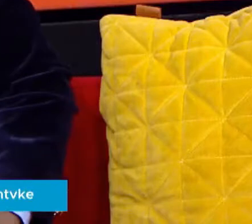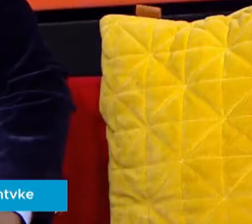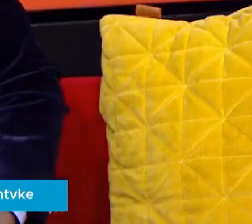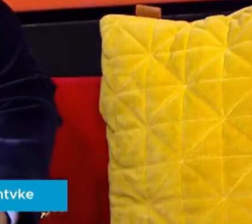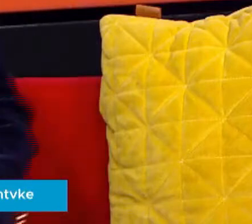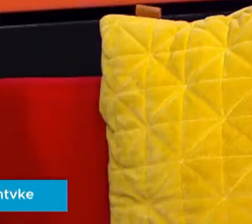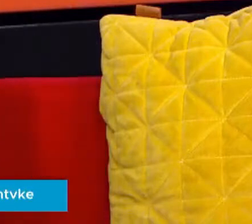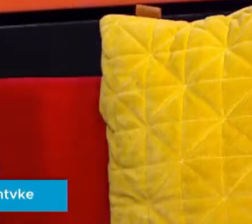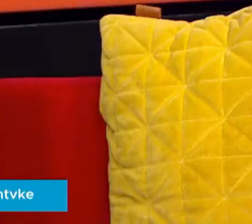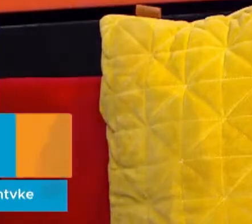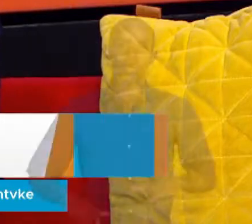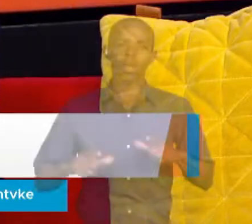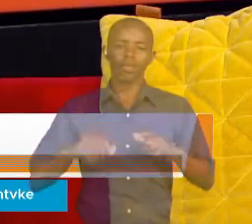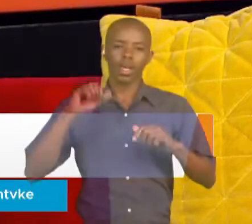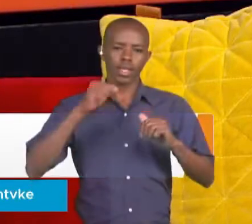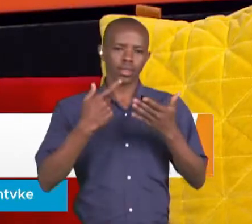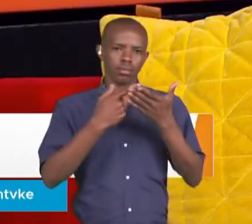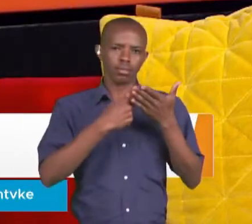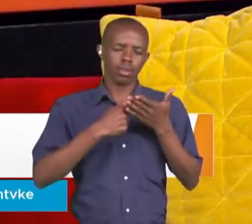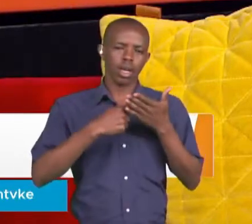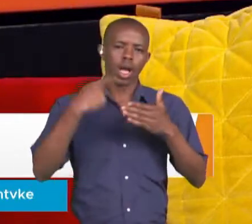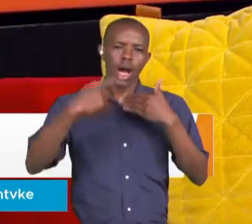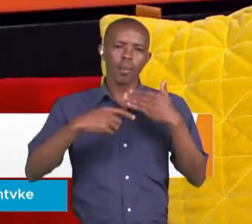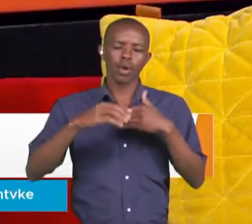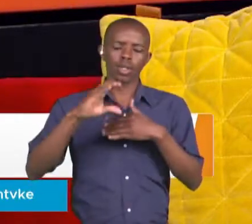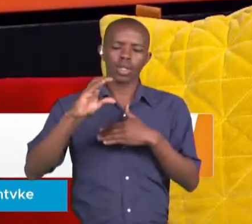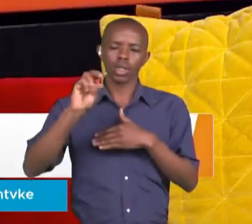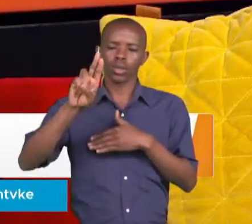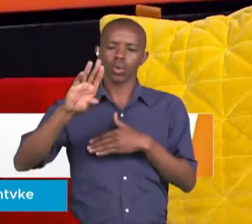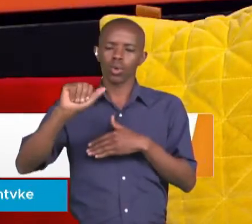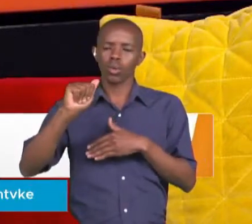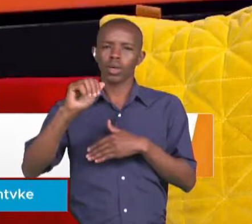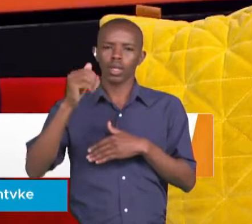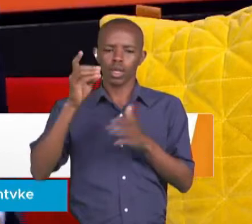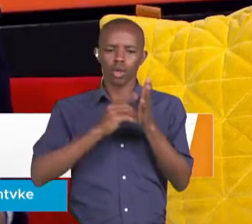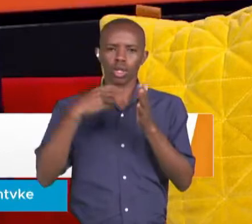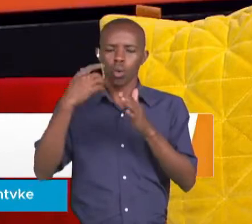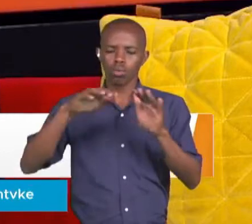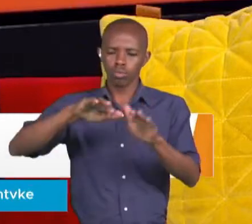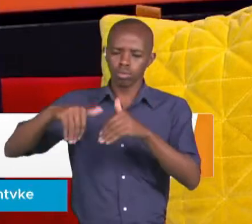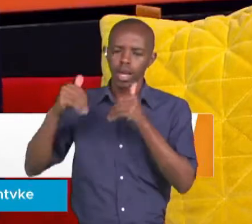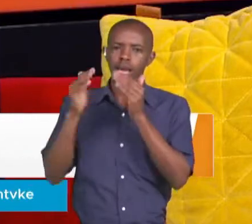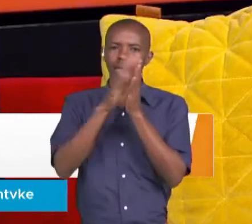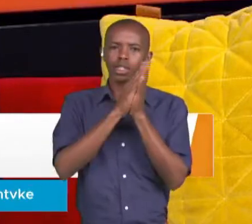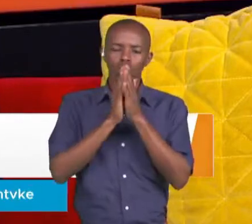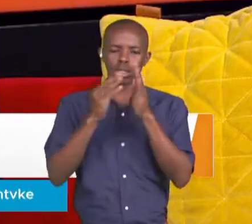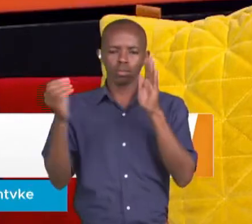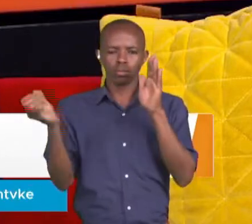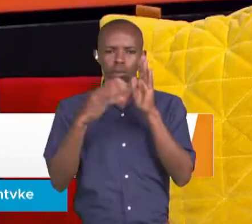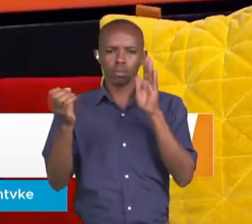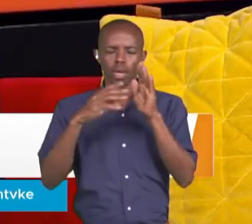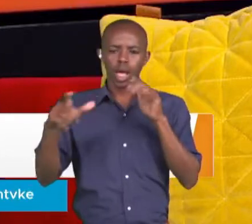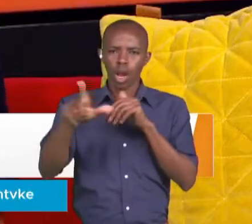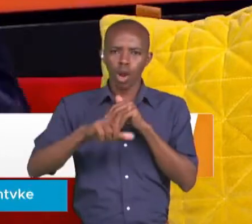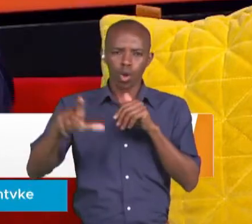right, welcome back to Morning Live. Yes, the discussion is all about the Cuban doctors who were abducted, and the stories coming in is that locals